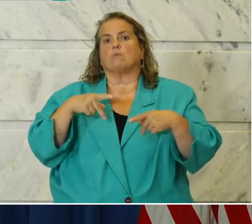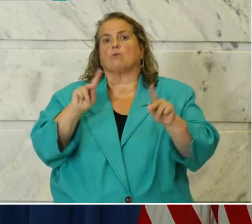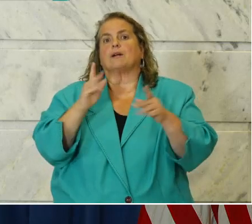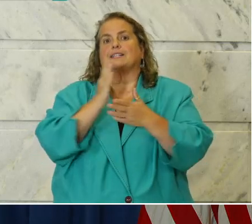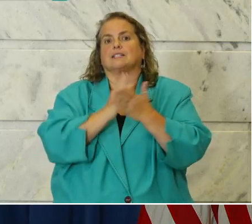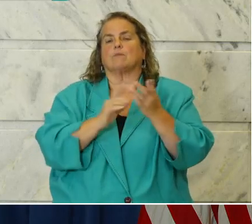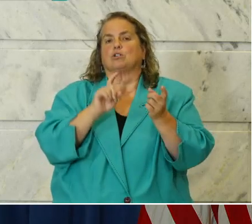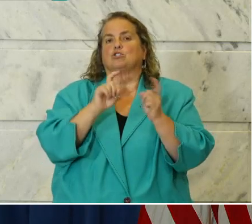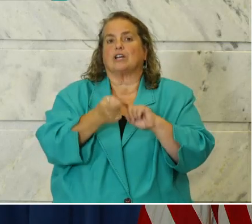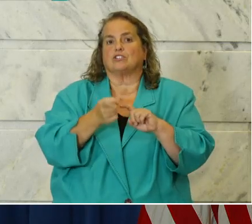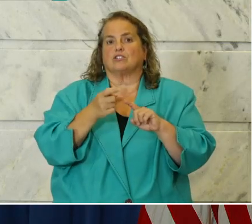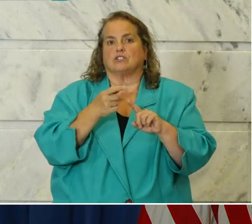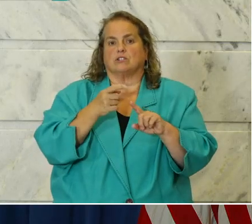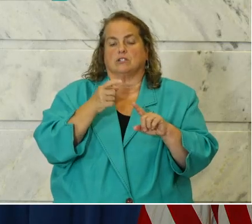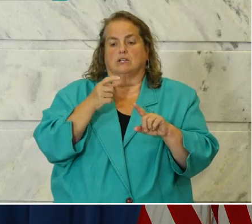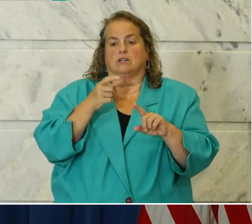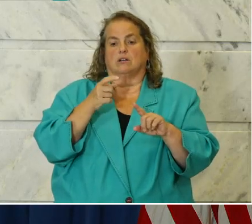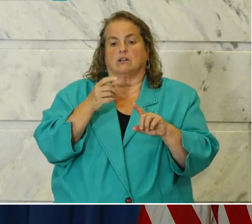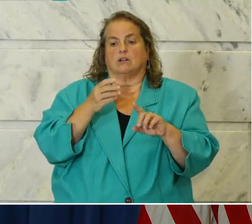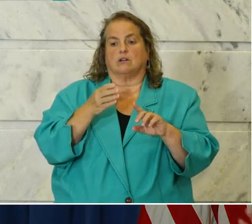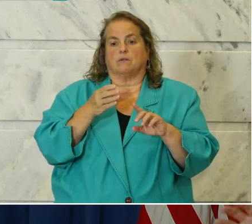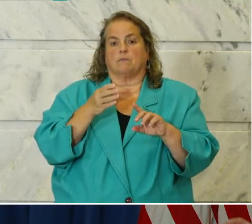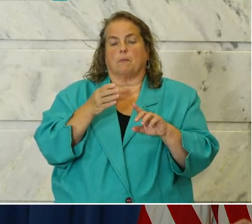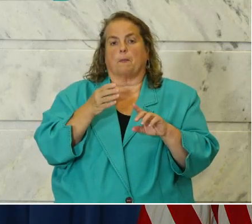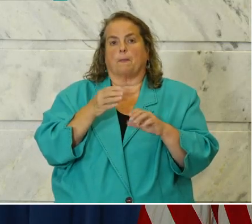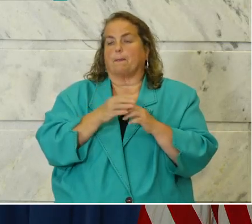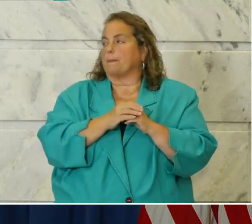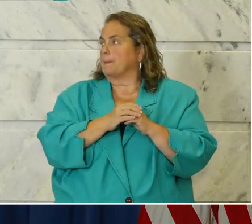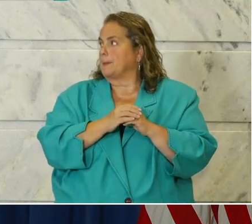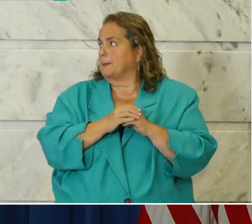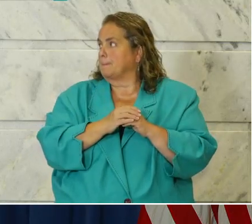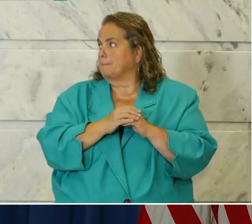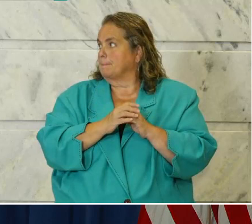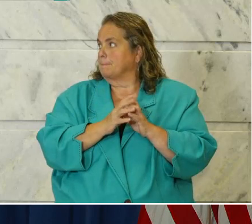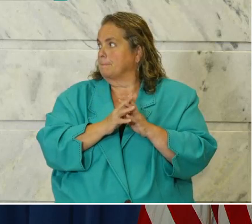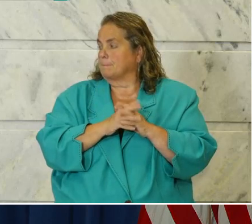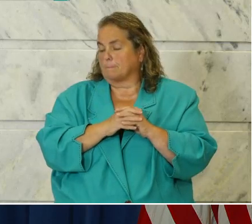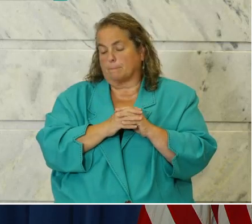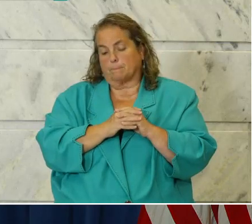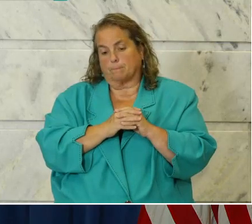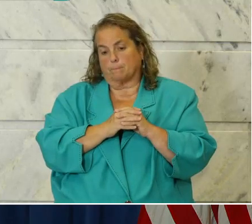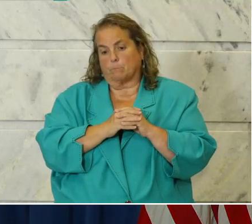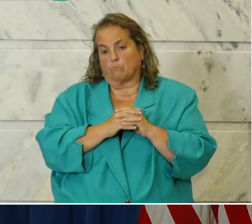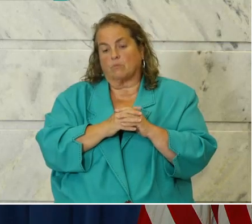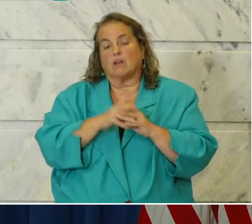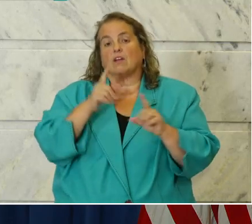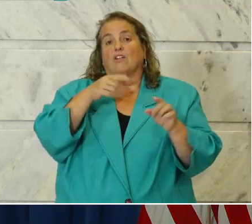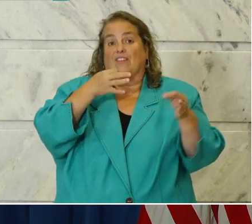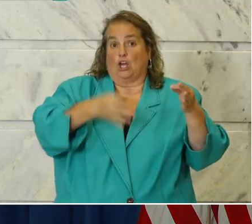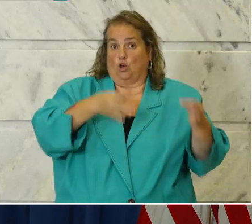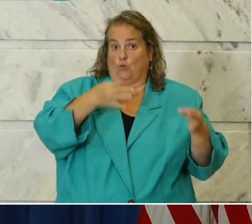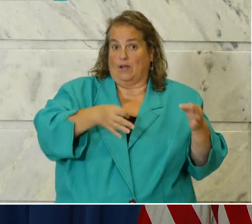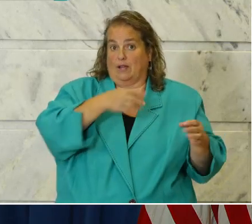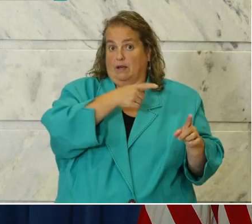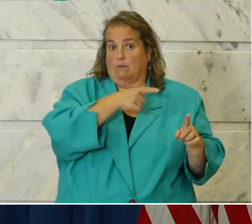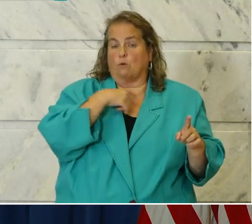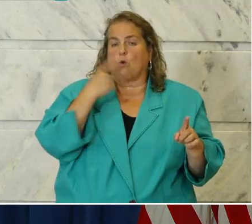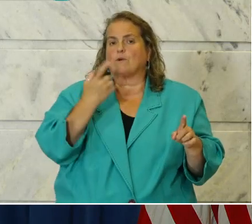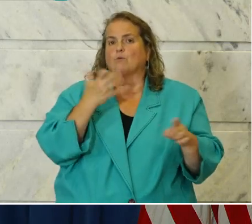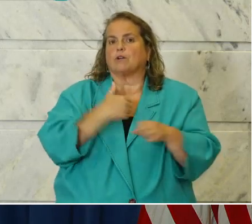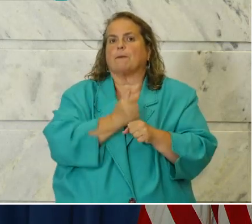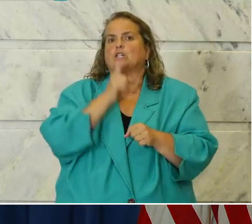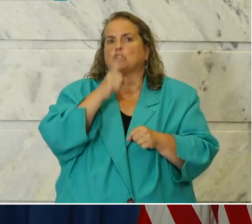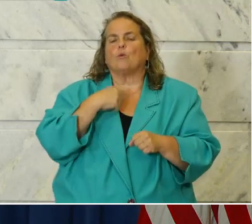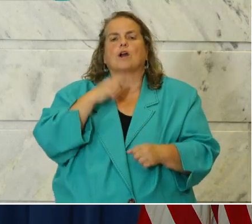before the September hearing. I don't know what it would do on the strategy before the hearing. We always want to make sure that we're